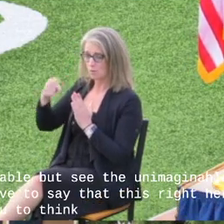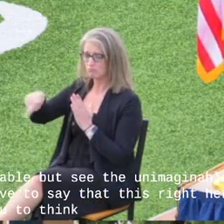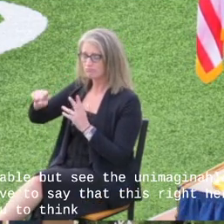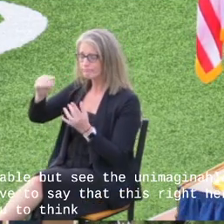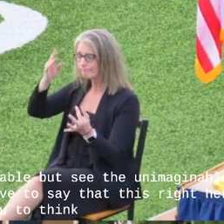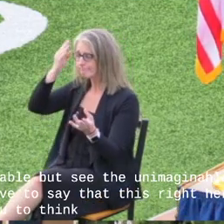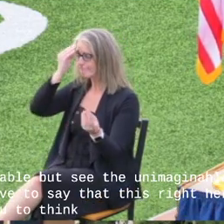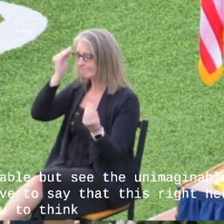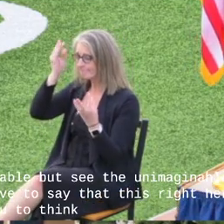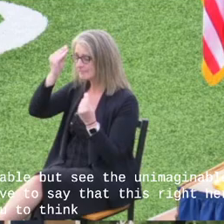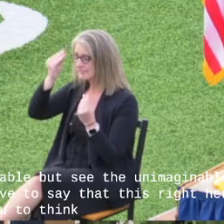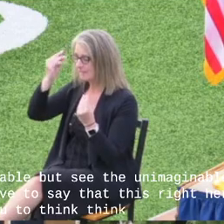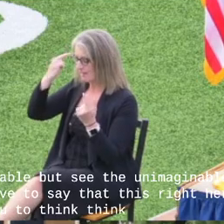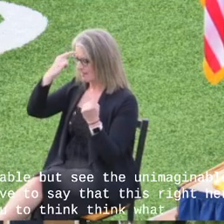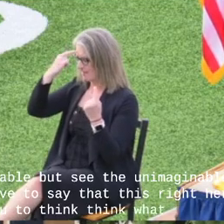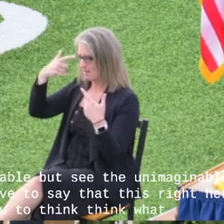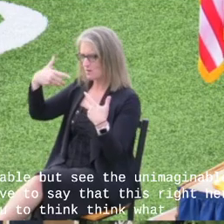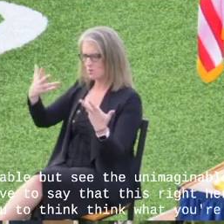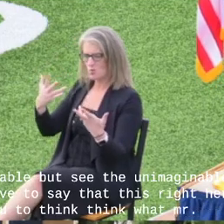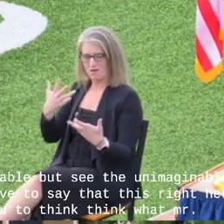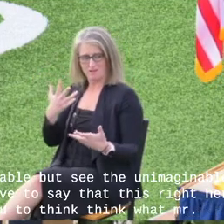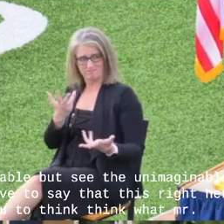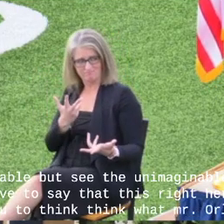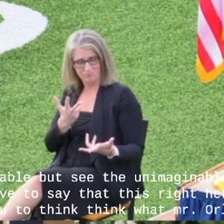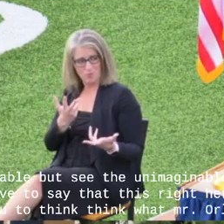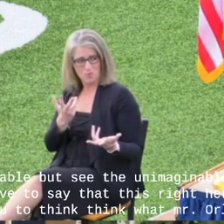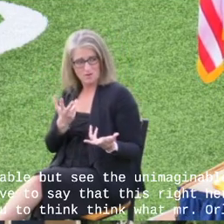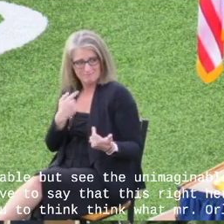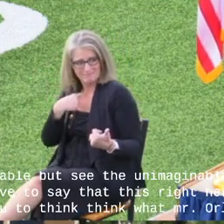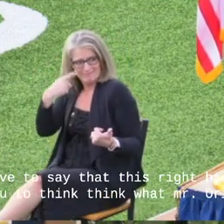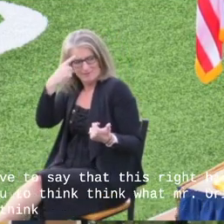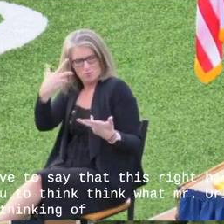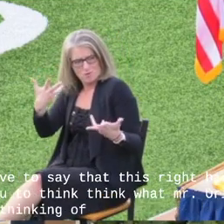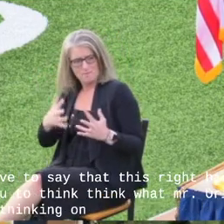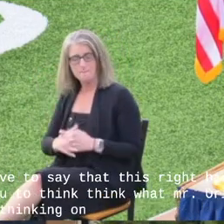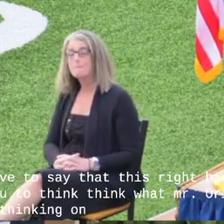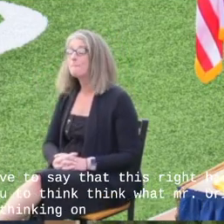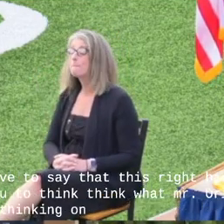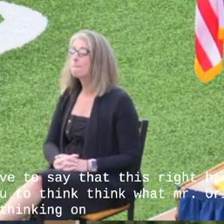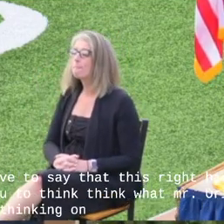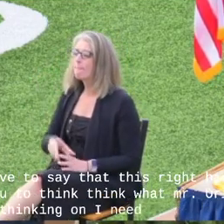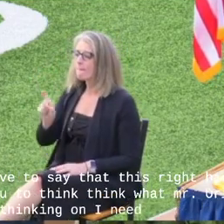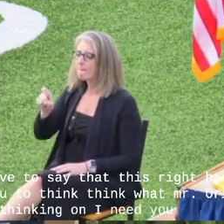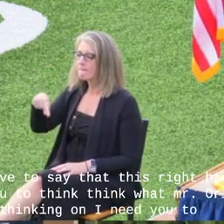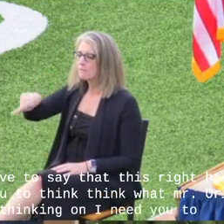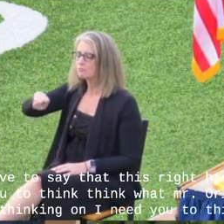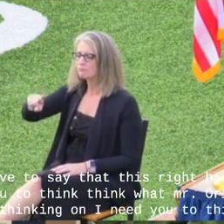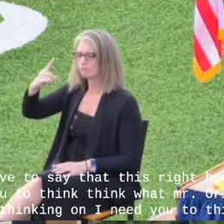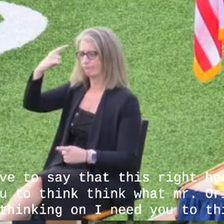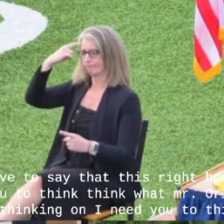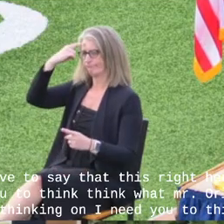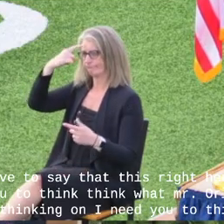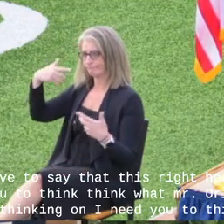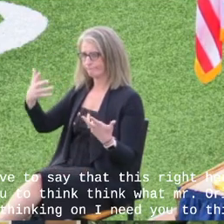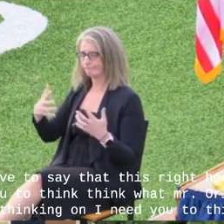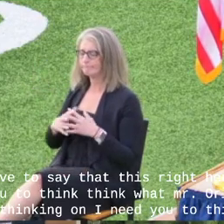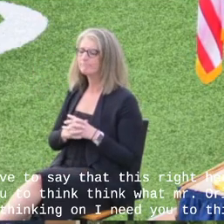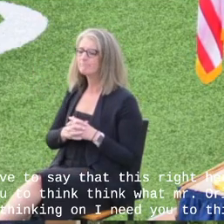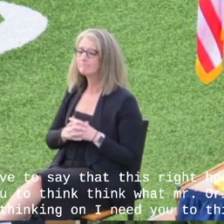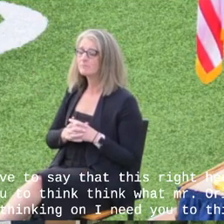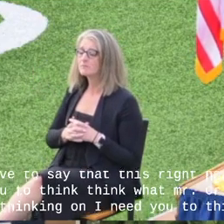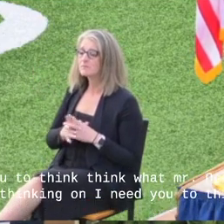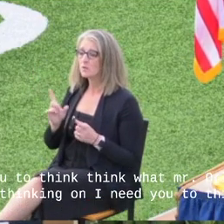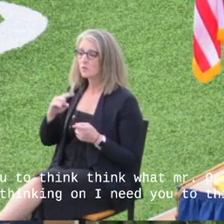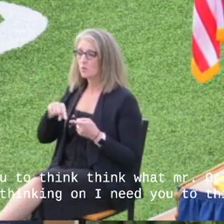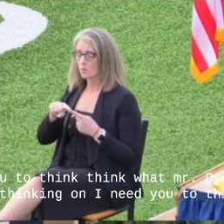think. Think what, Mr. Orlando? What am I thinking on? I need you to think, when